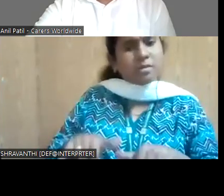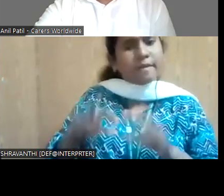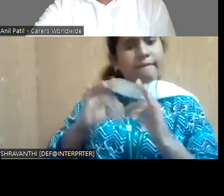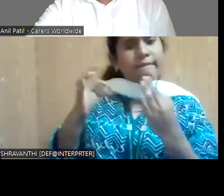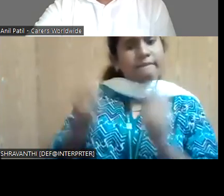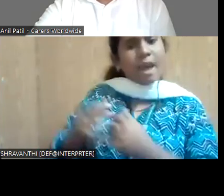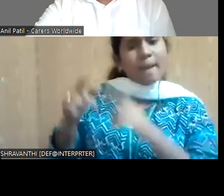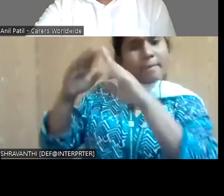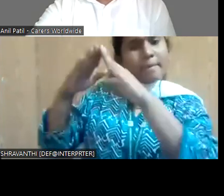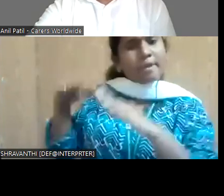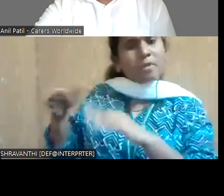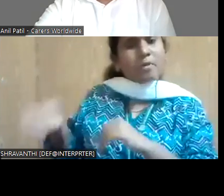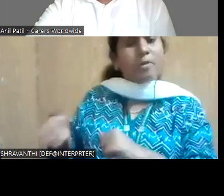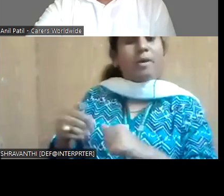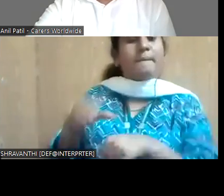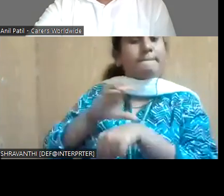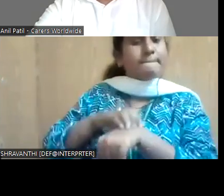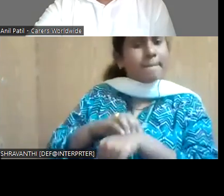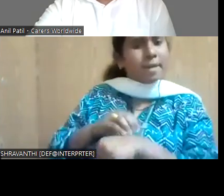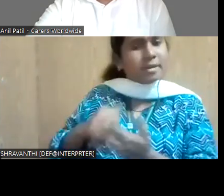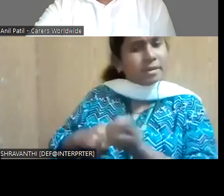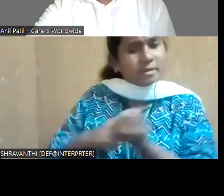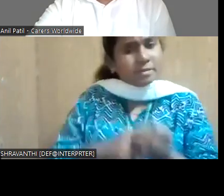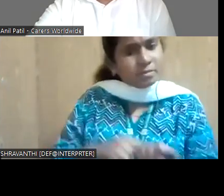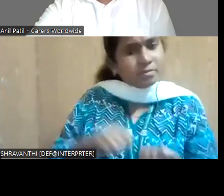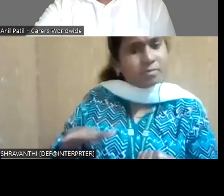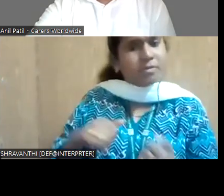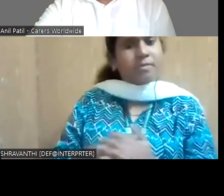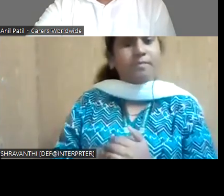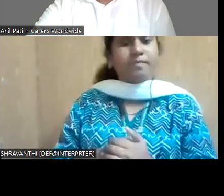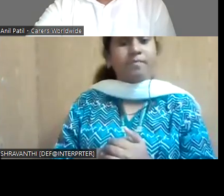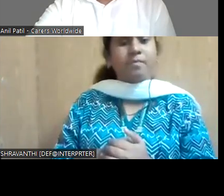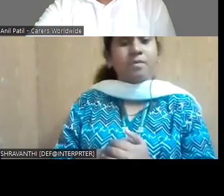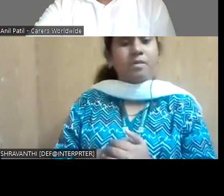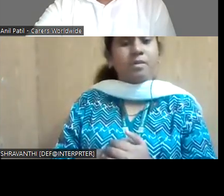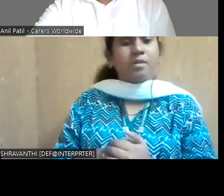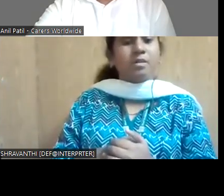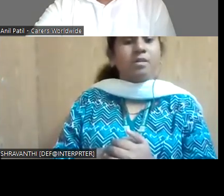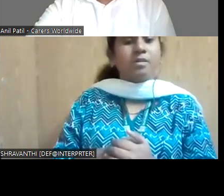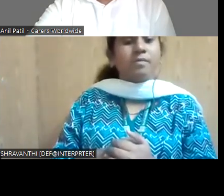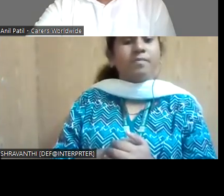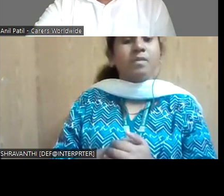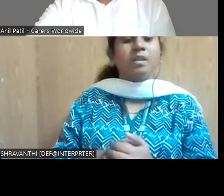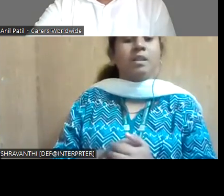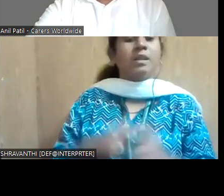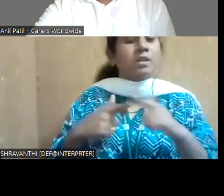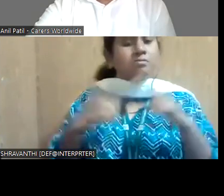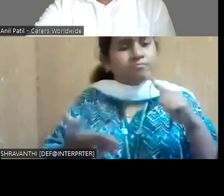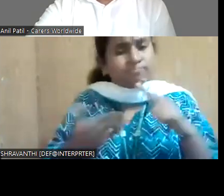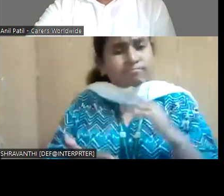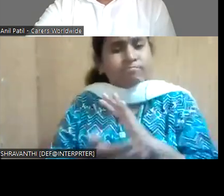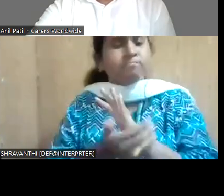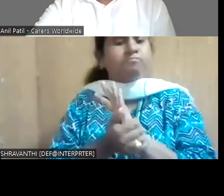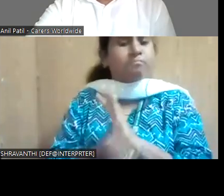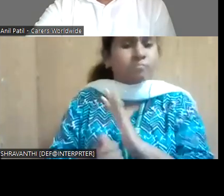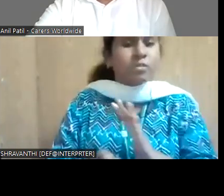cottage. Then whatever be the medical support or therapeutic services or behavioral kind of things, IQ assessment or vocational training kind of things. So they